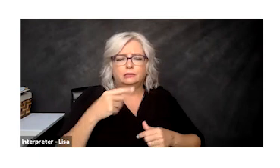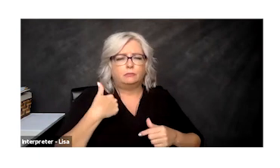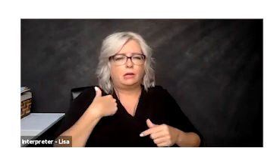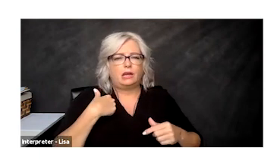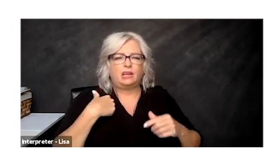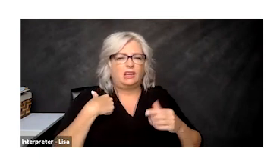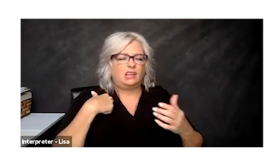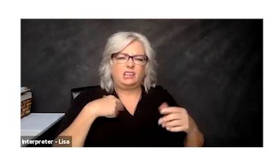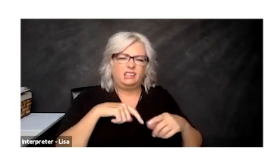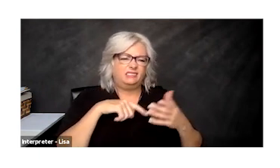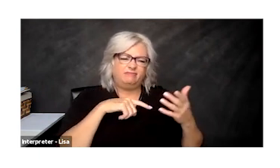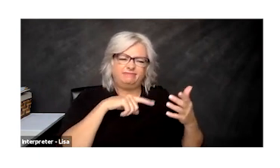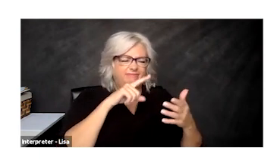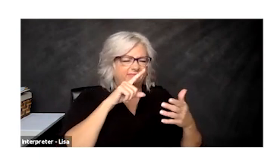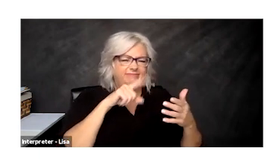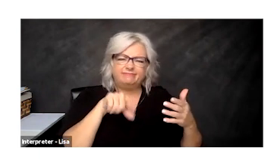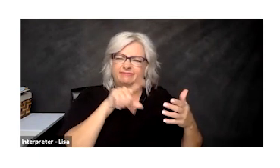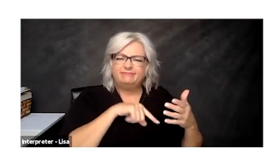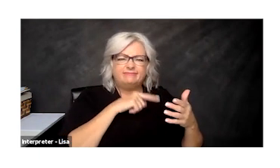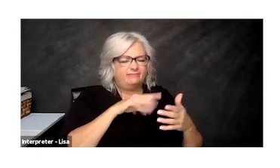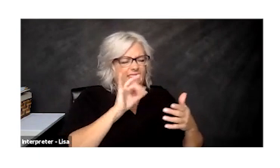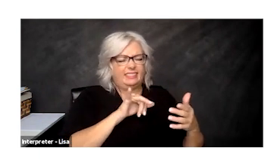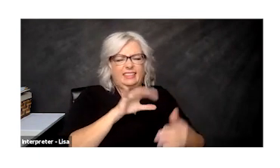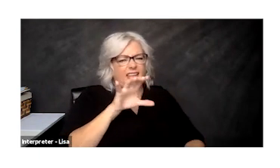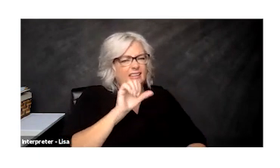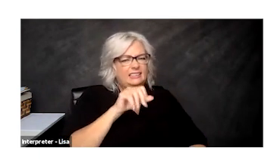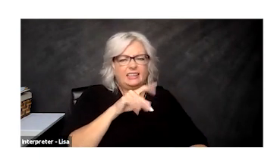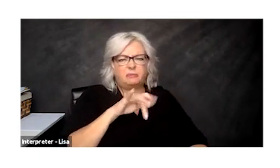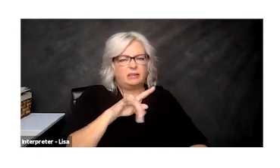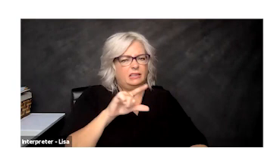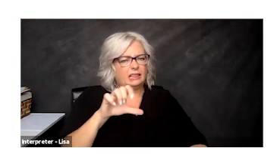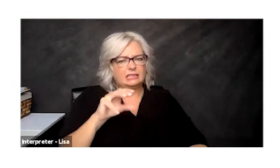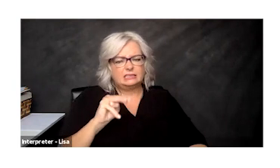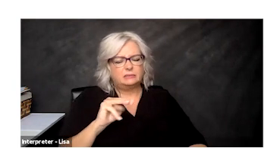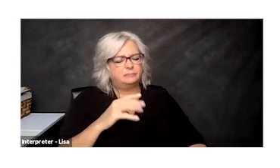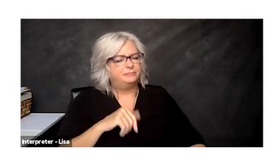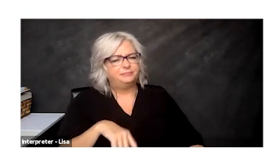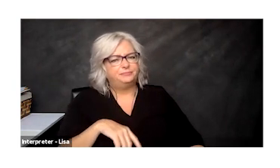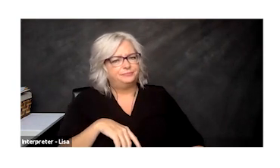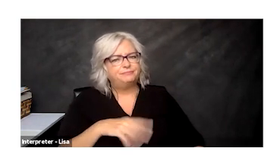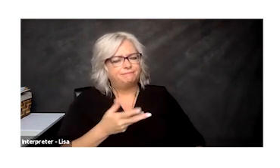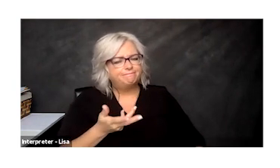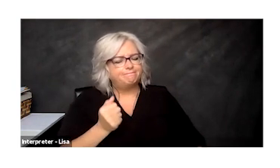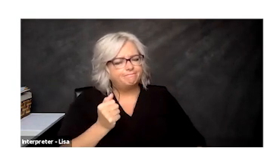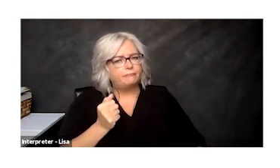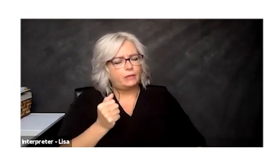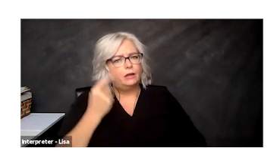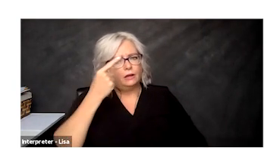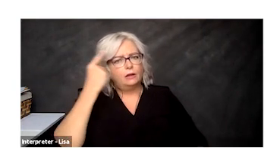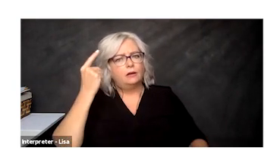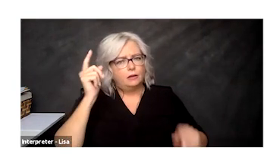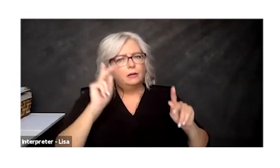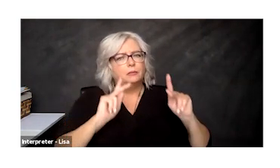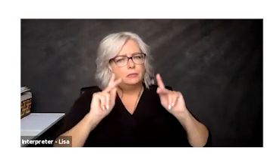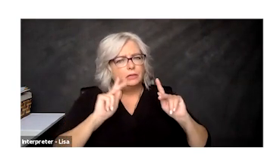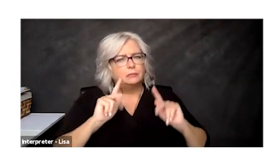point of almost being a Marxist. And so I'm very critical of the idea that they're like, Black people have to assert their